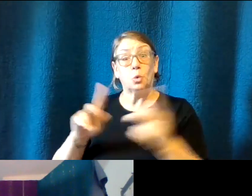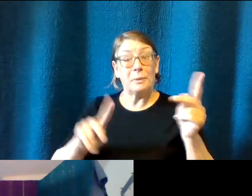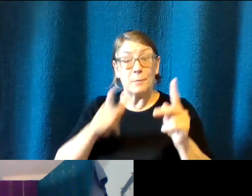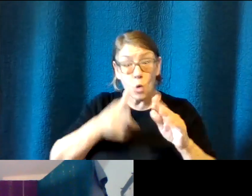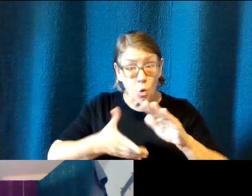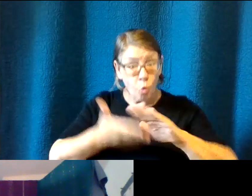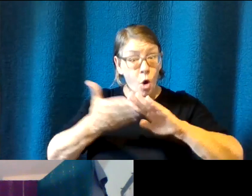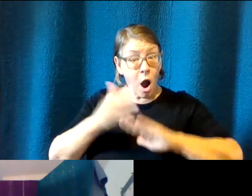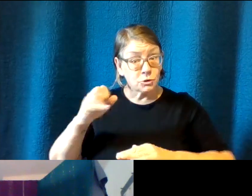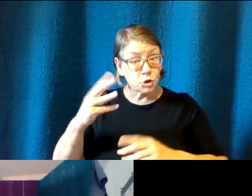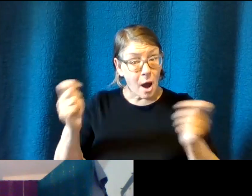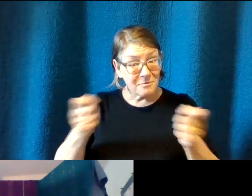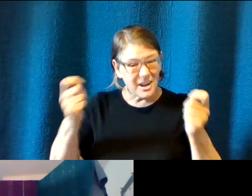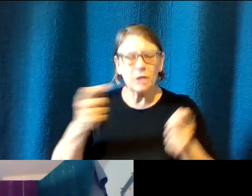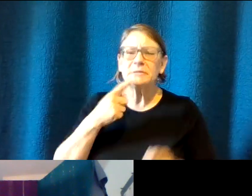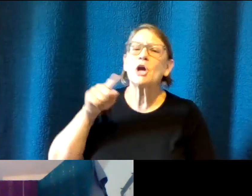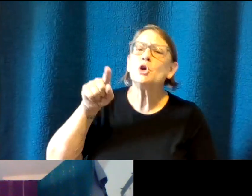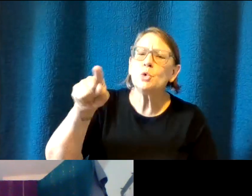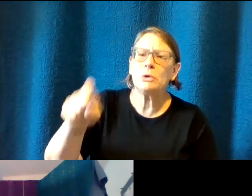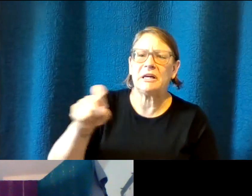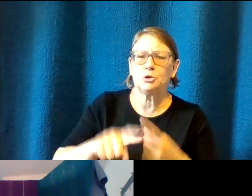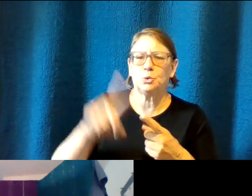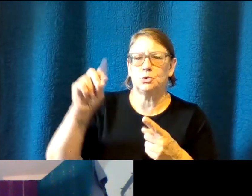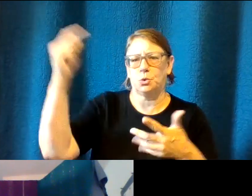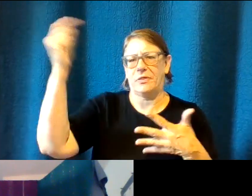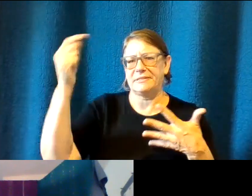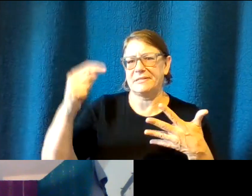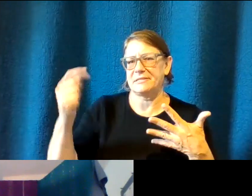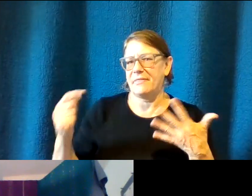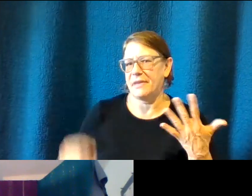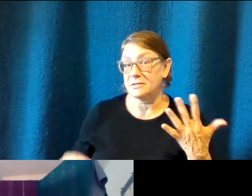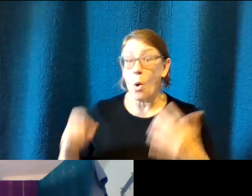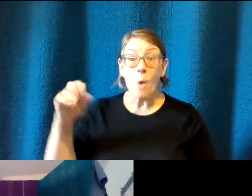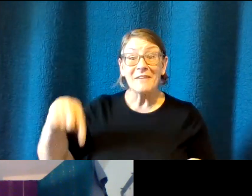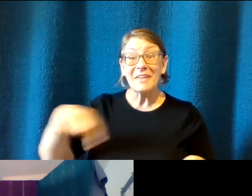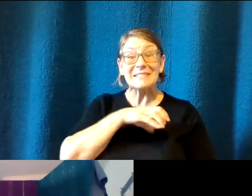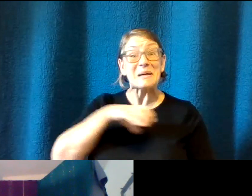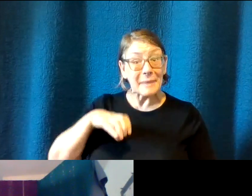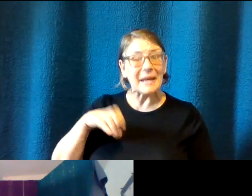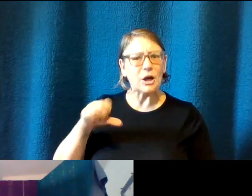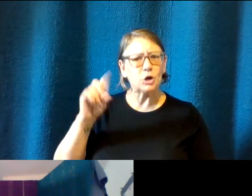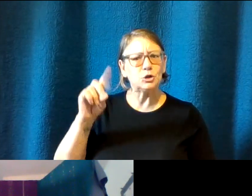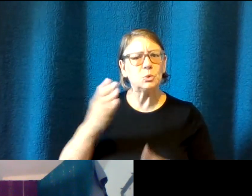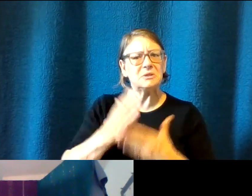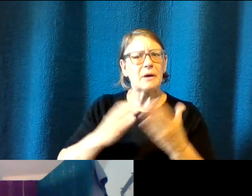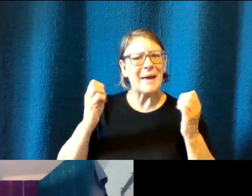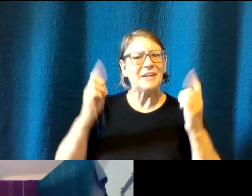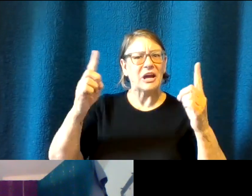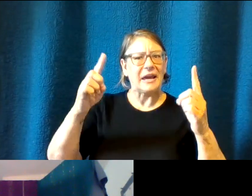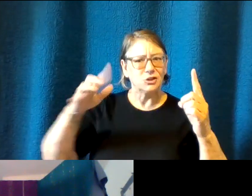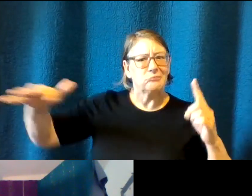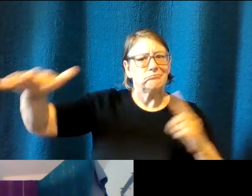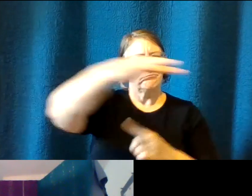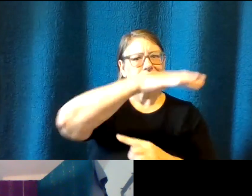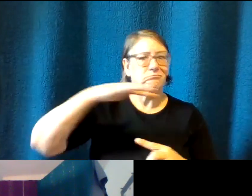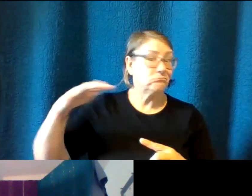say, this is what you need to do. Or if this committee could do some education like that.